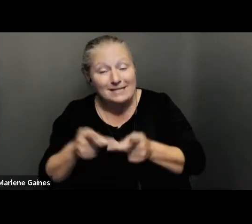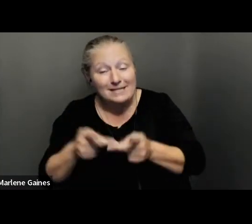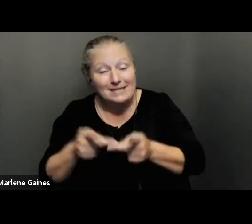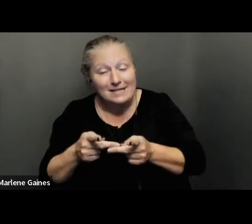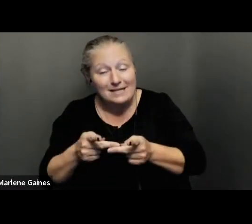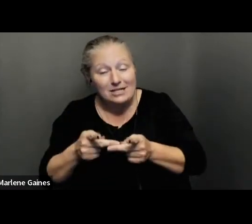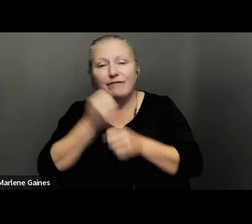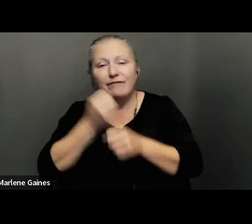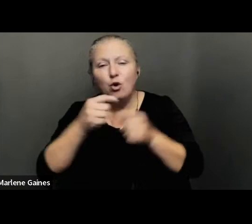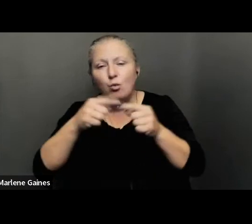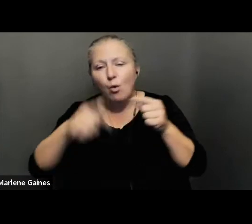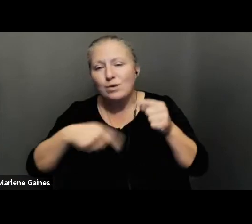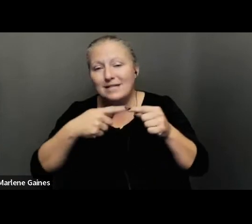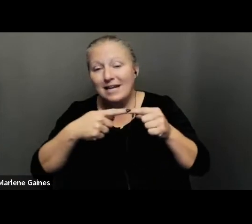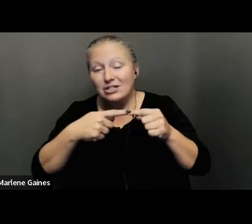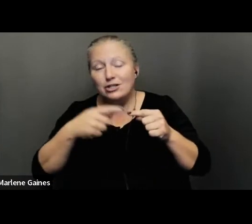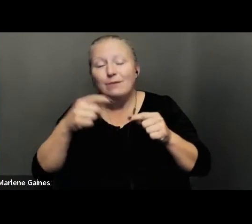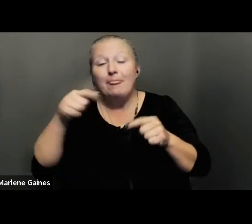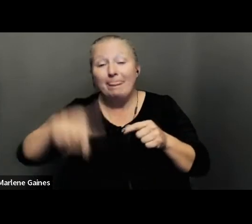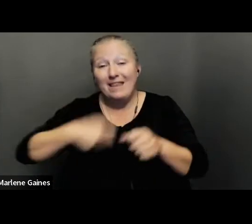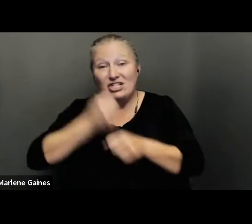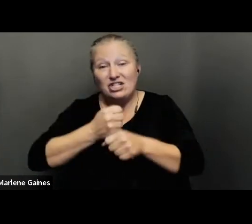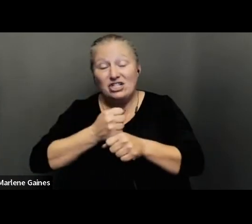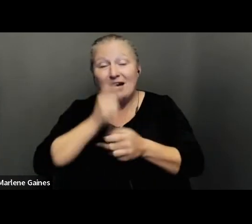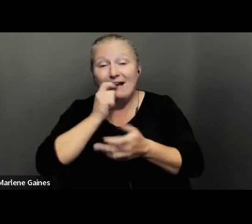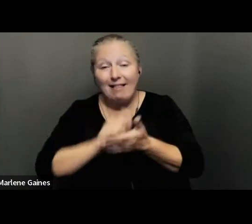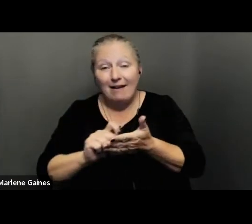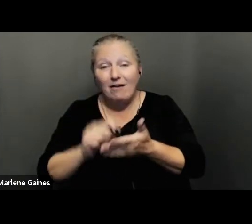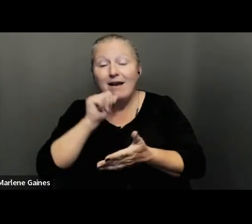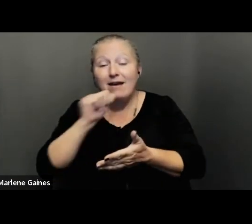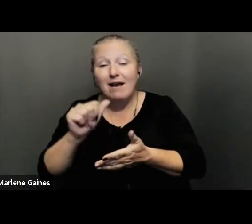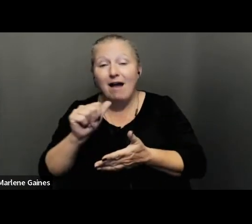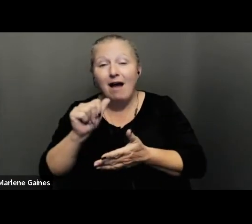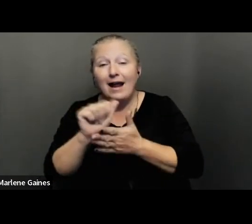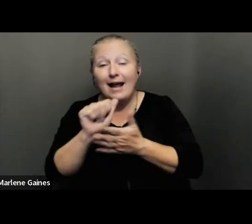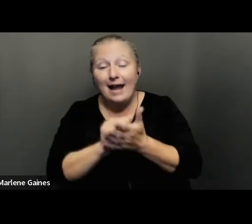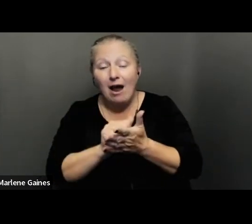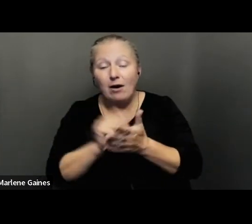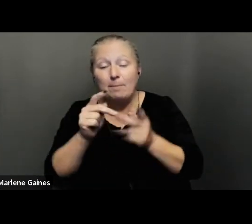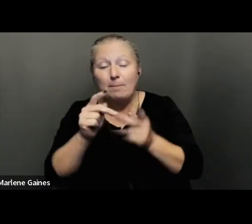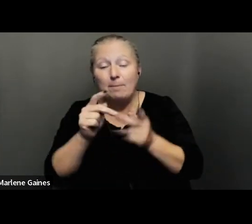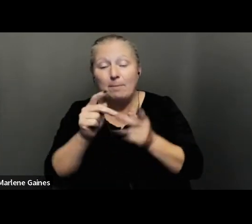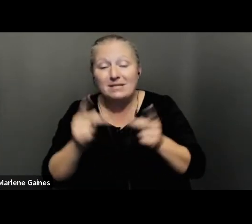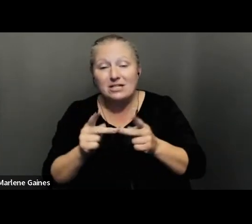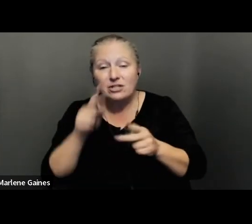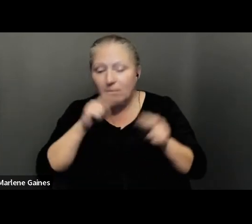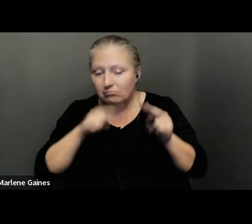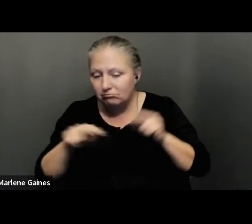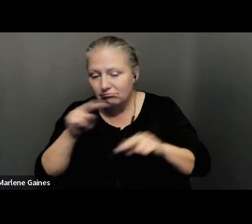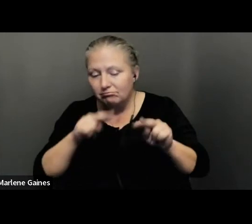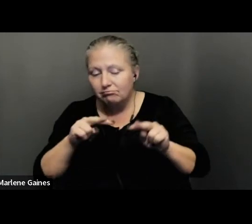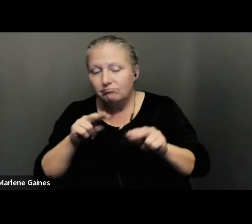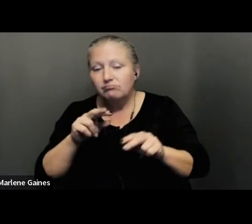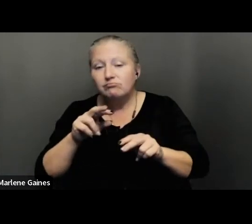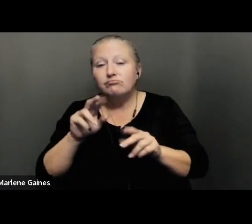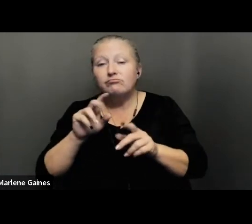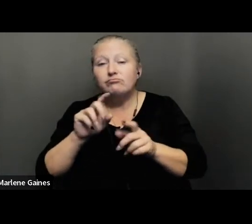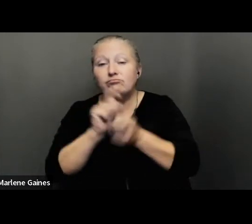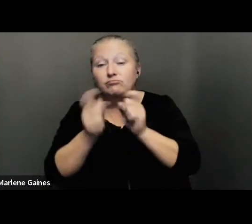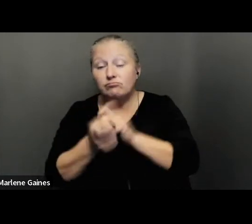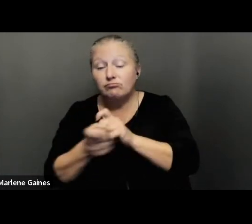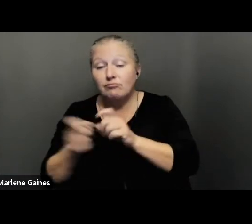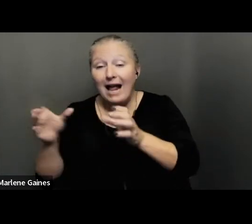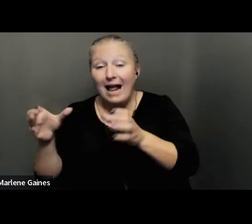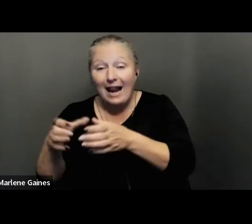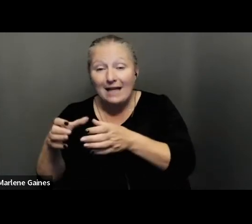5-year rotation. This year, clerical non-accounting positions were examined. The reclassification process,